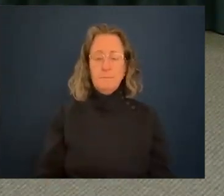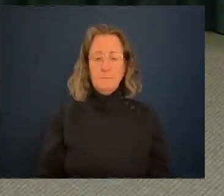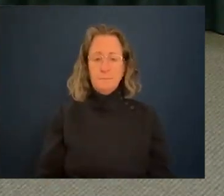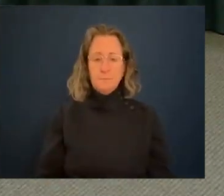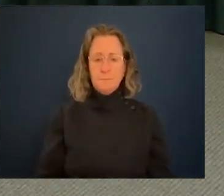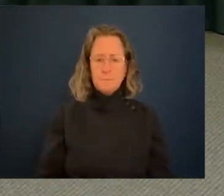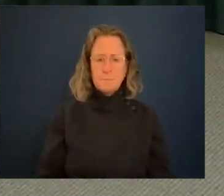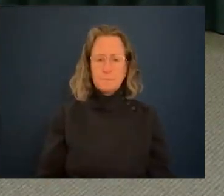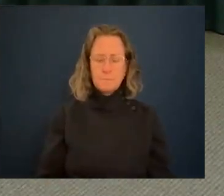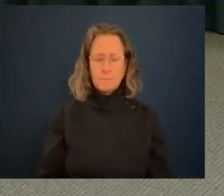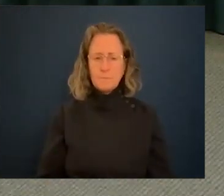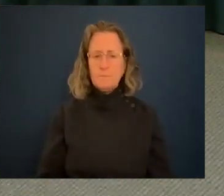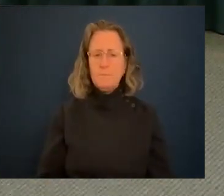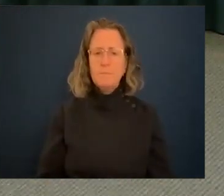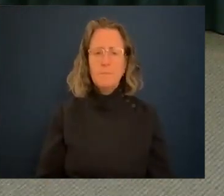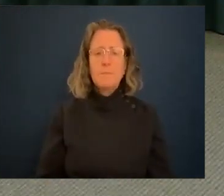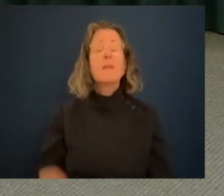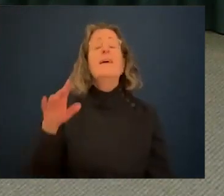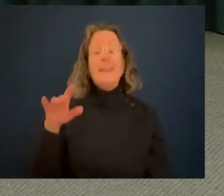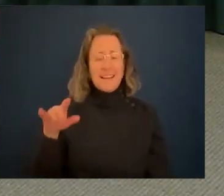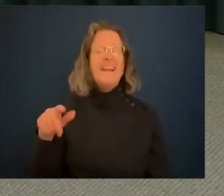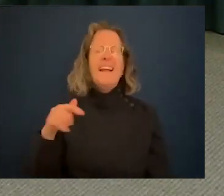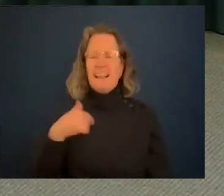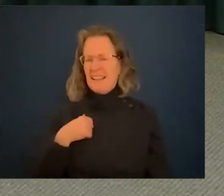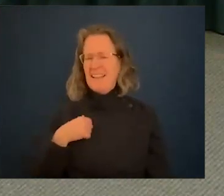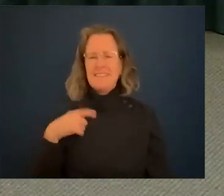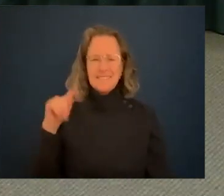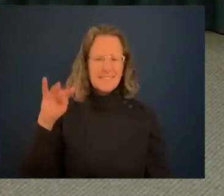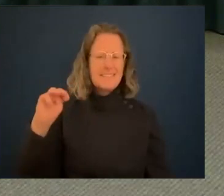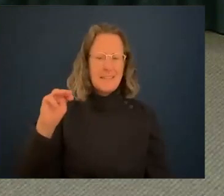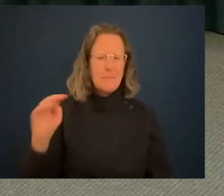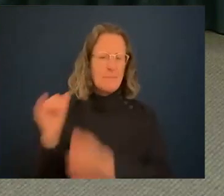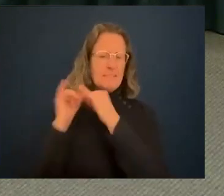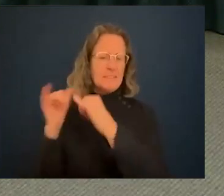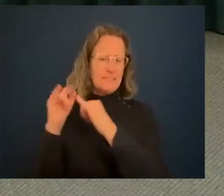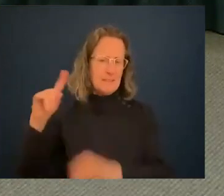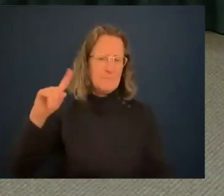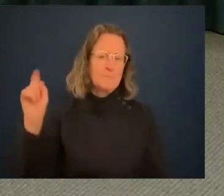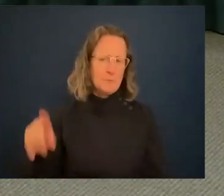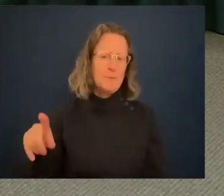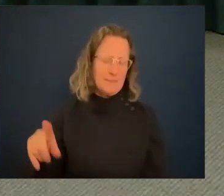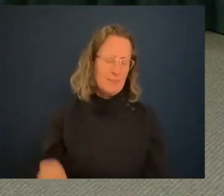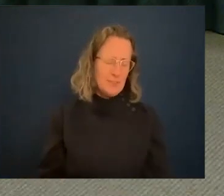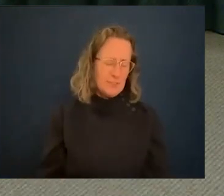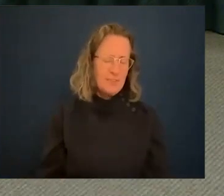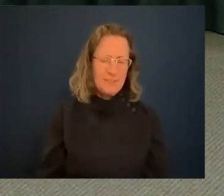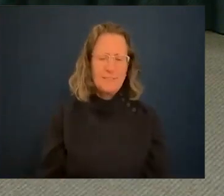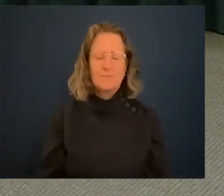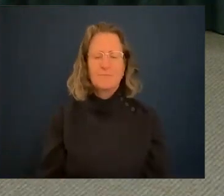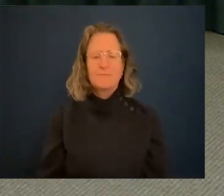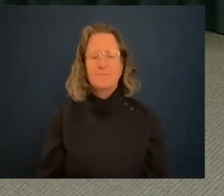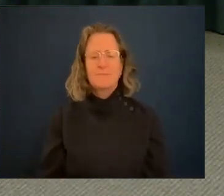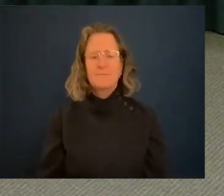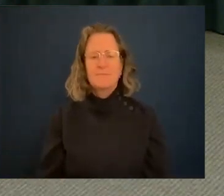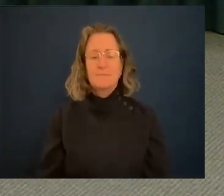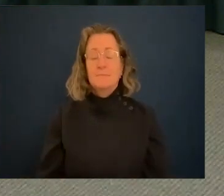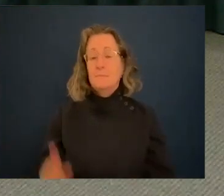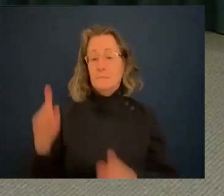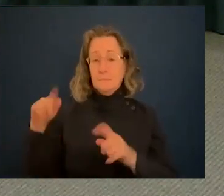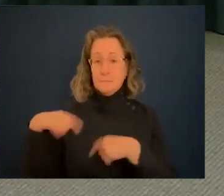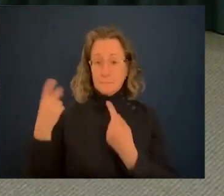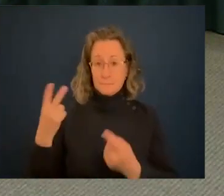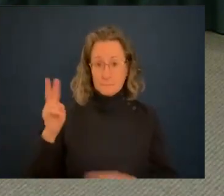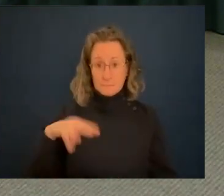asked the first question I was going to ask is that how many times in the past 22